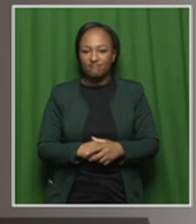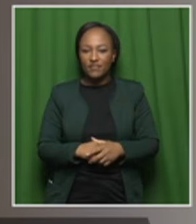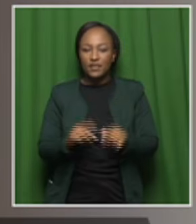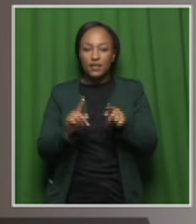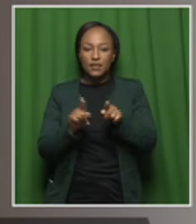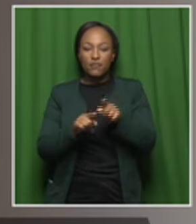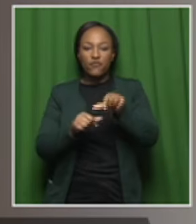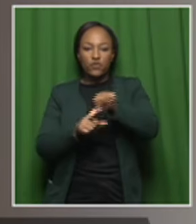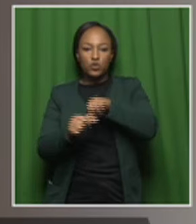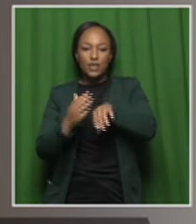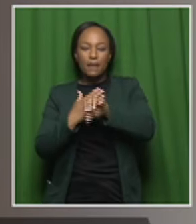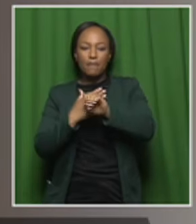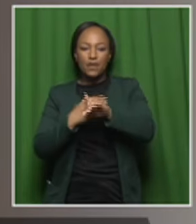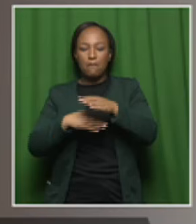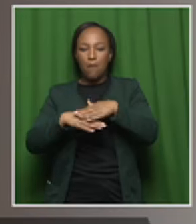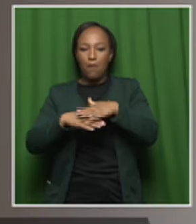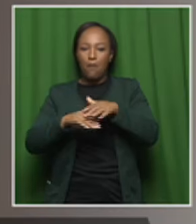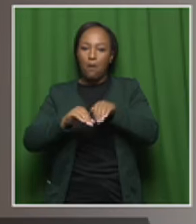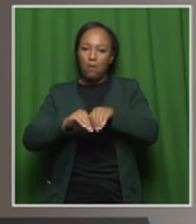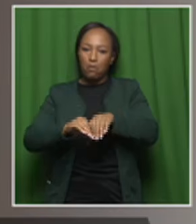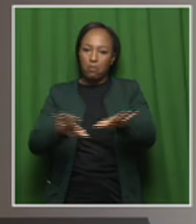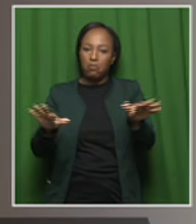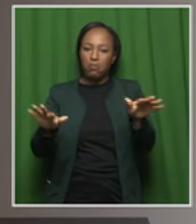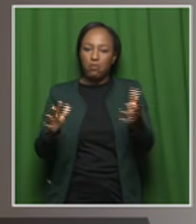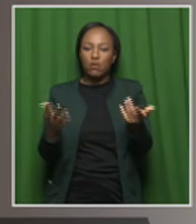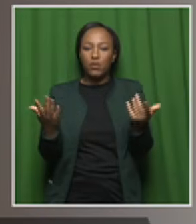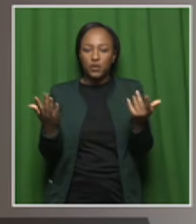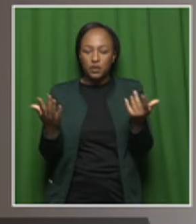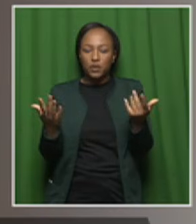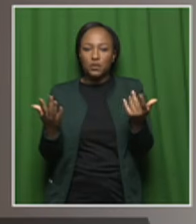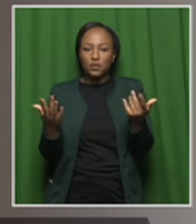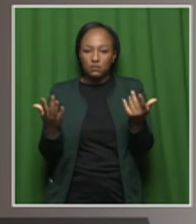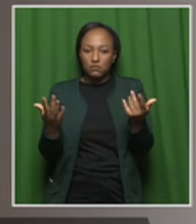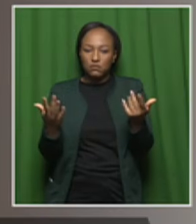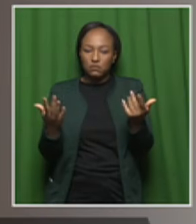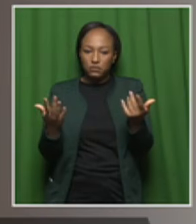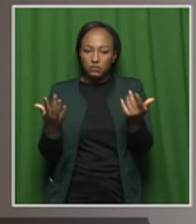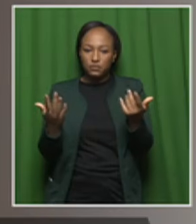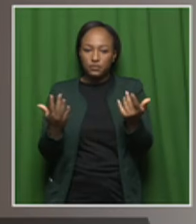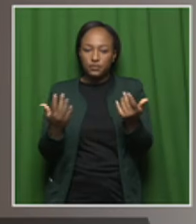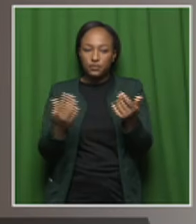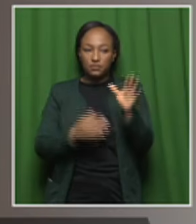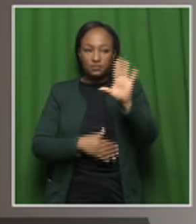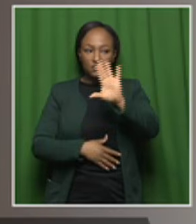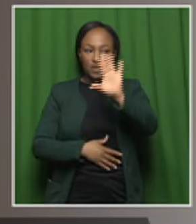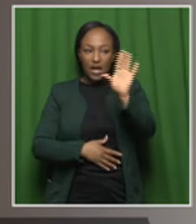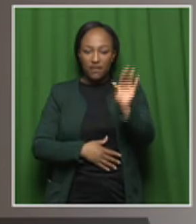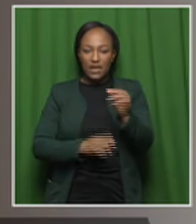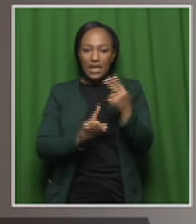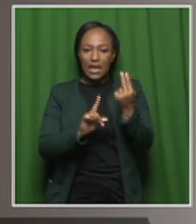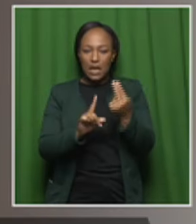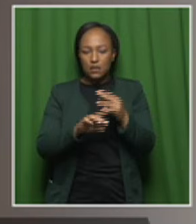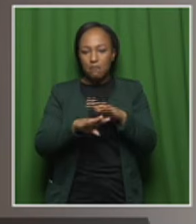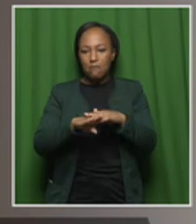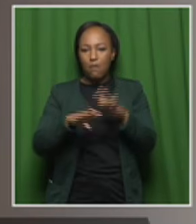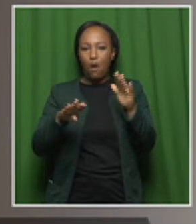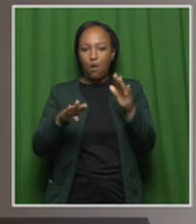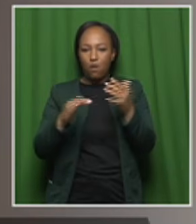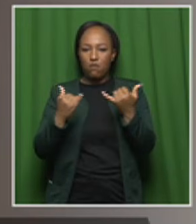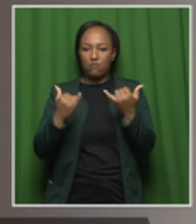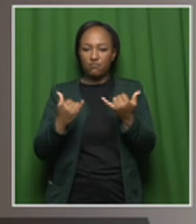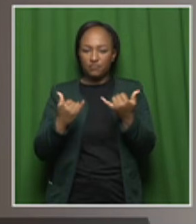media, and also with the focus on African art. We've had such an